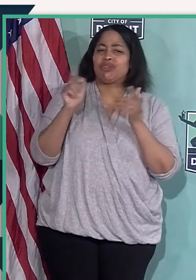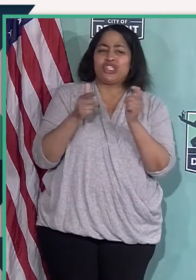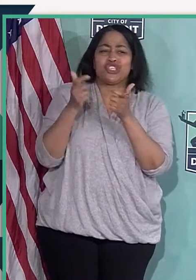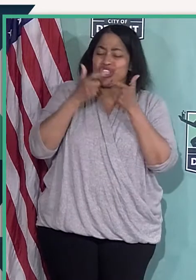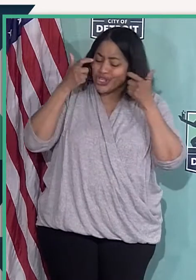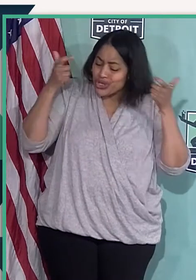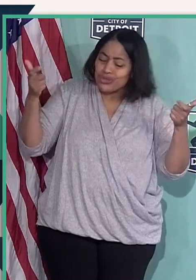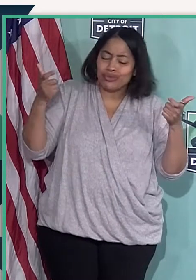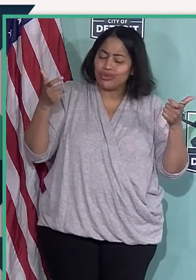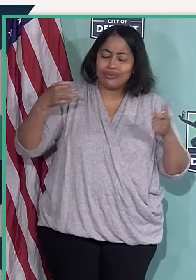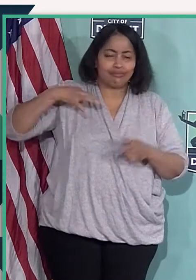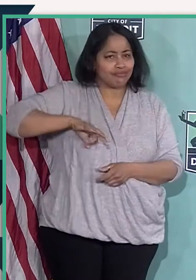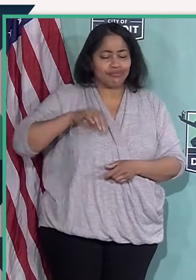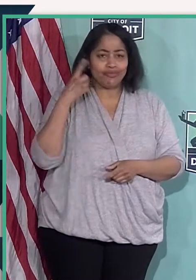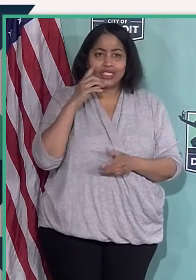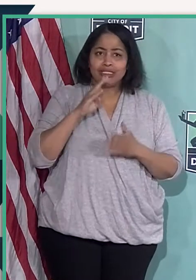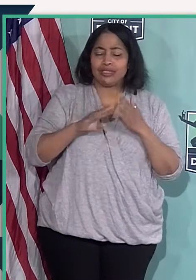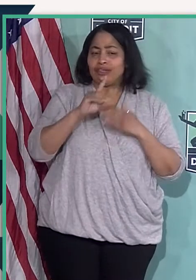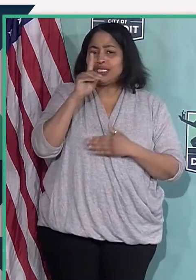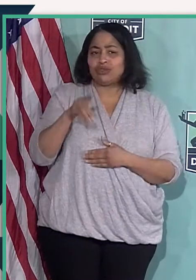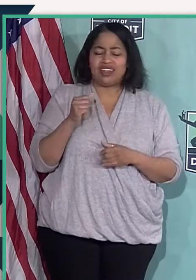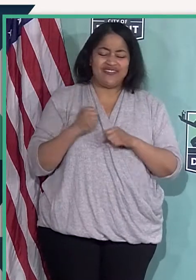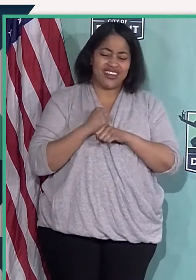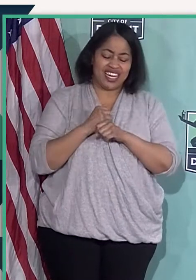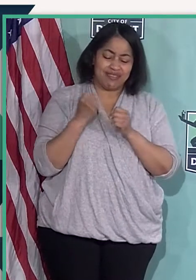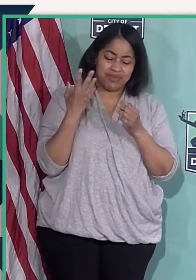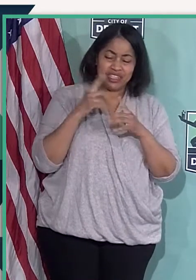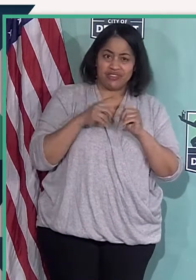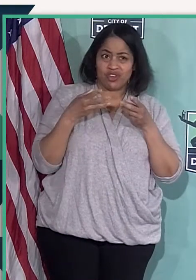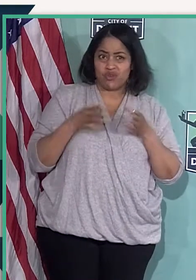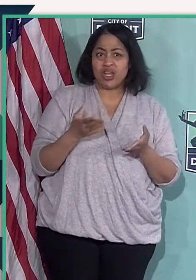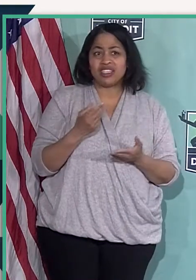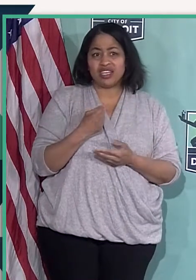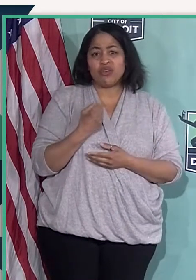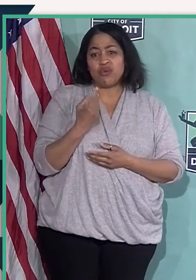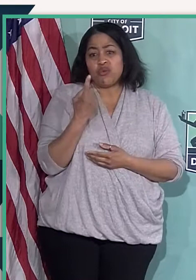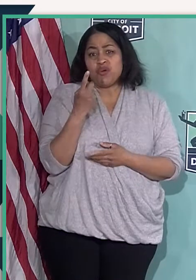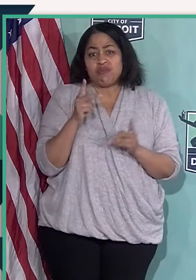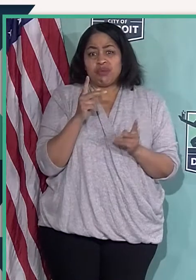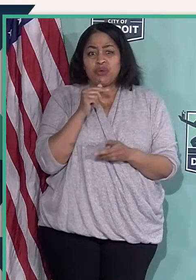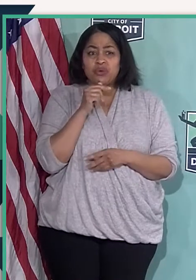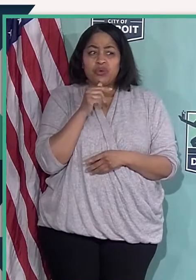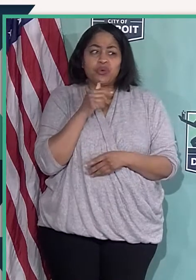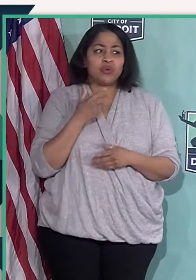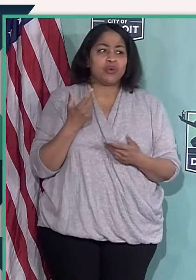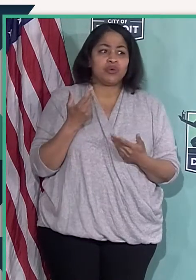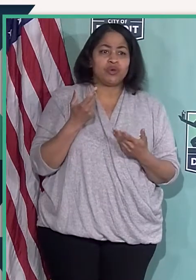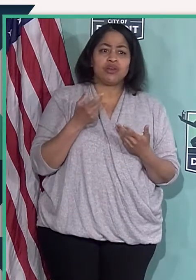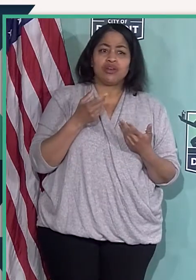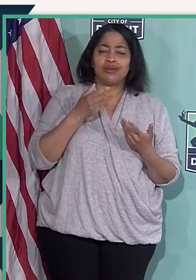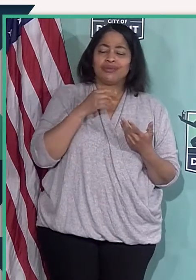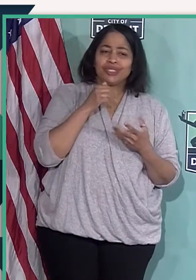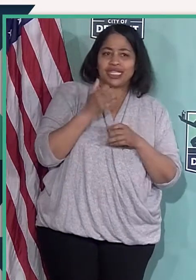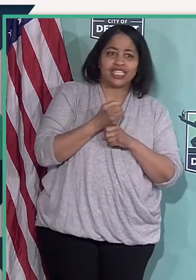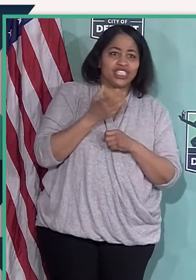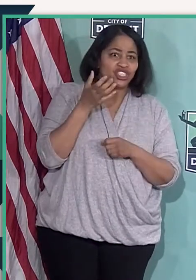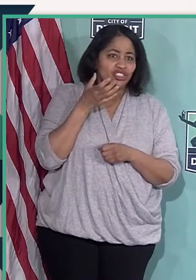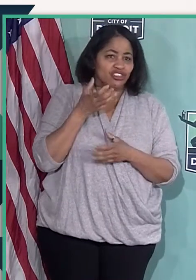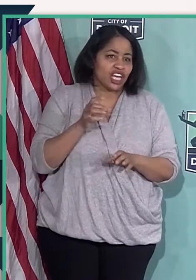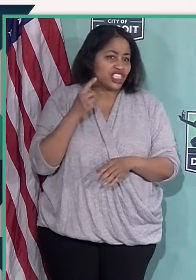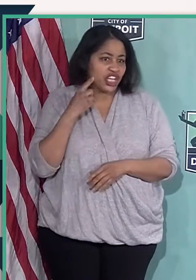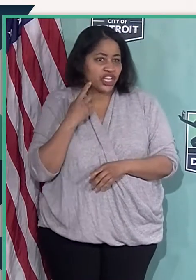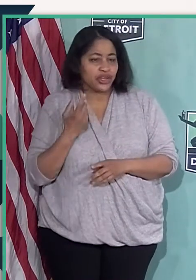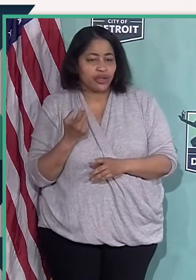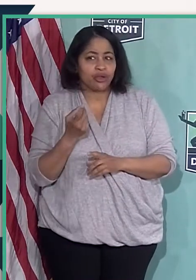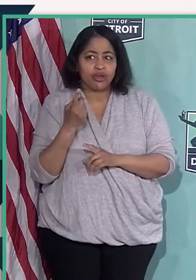the city in fighting this in so many different ways. And I wanted the people of the city to get a chance to hear from a couple